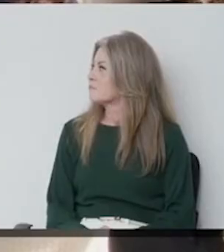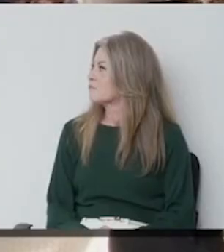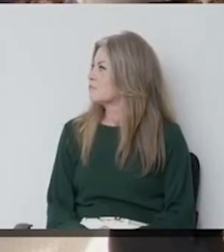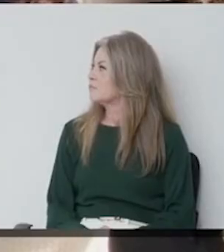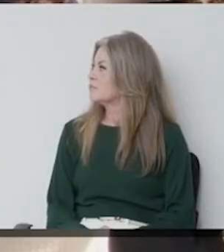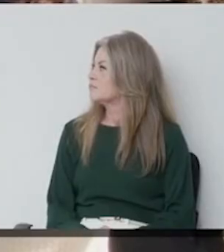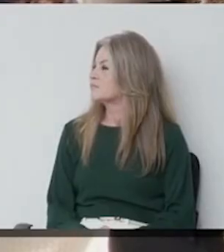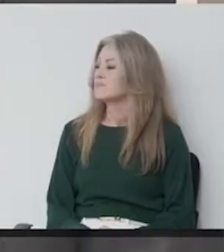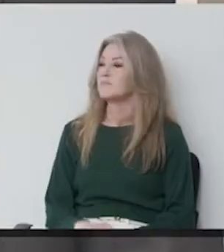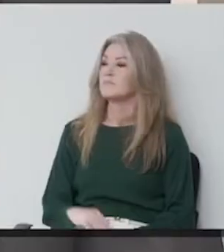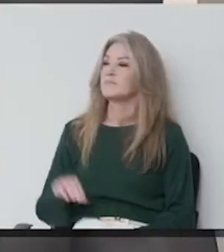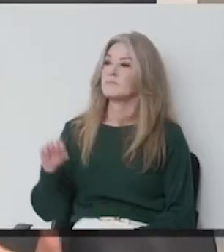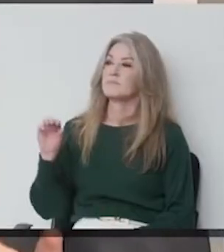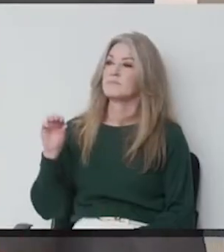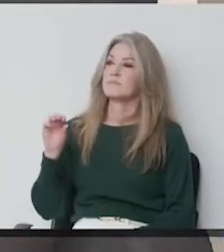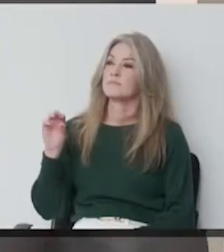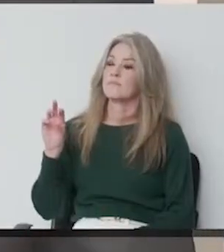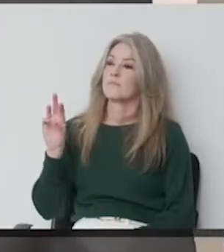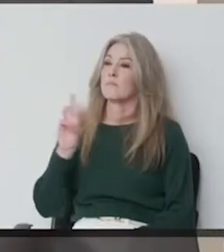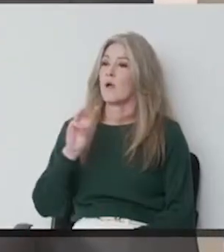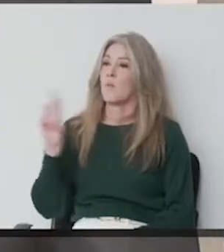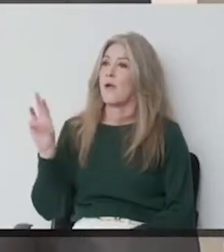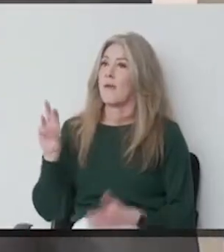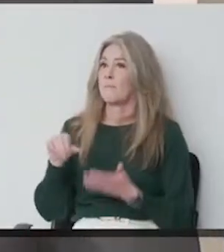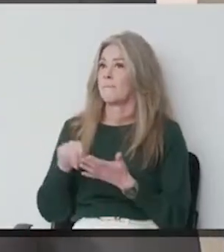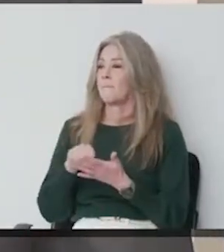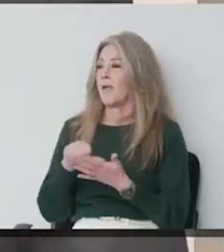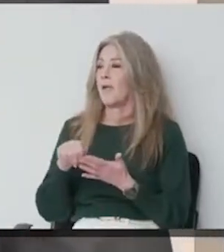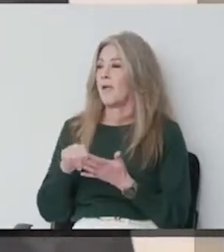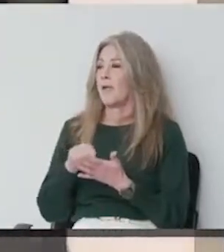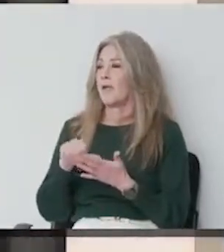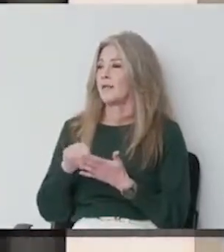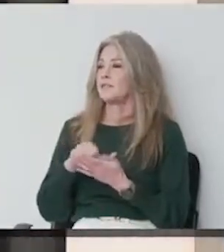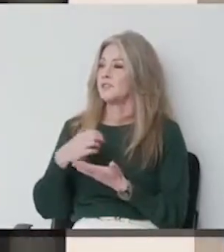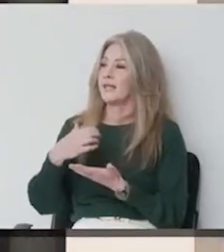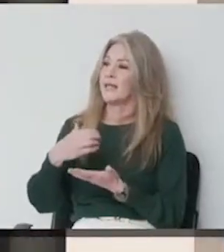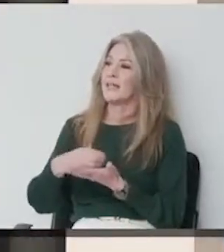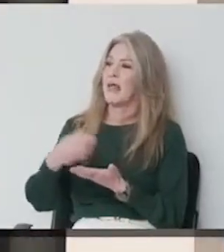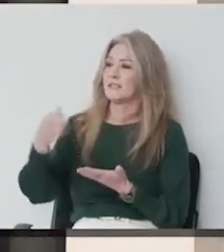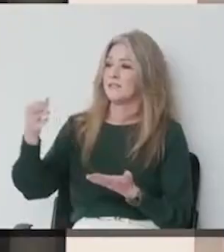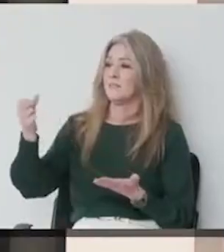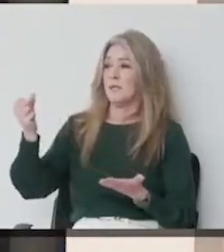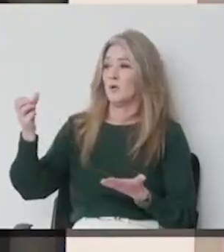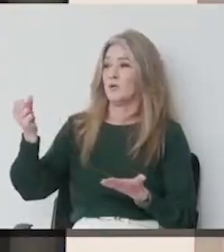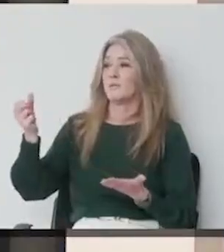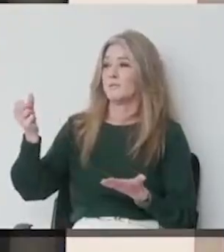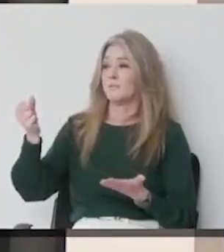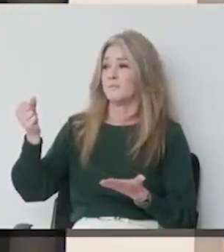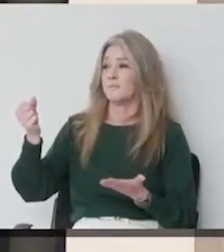So a web page is like a glass of milk.